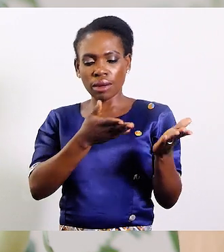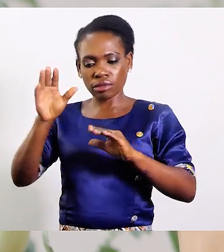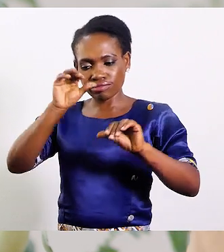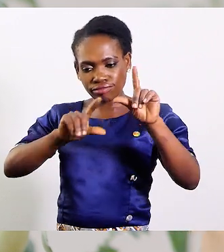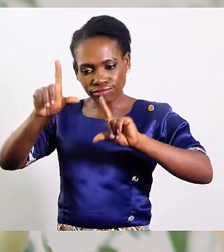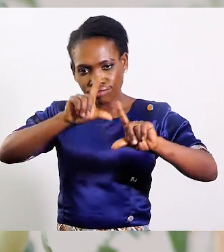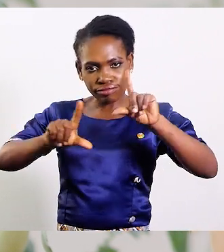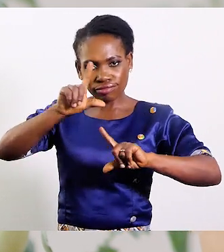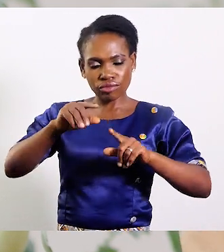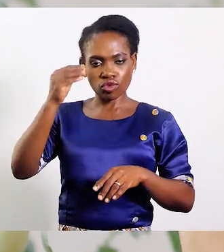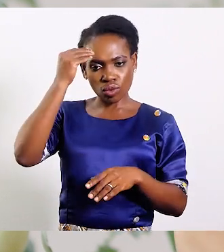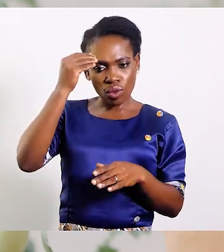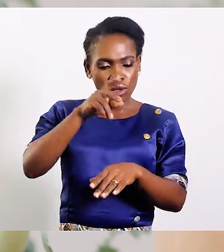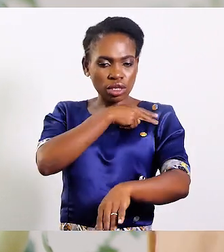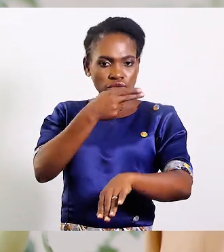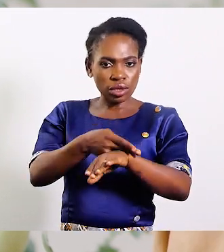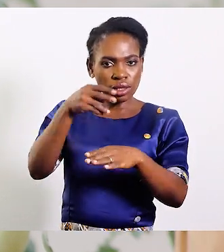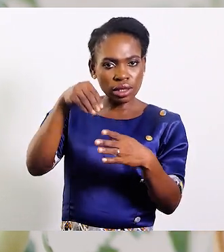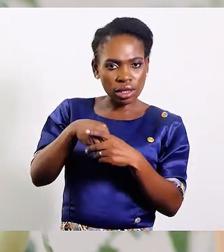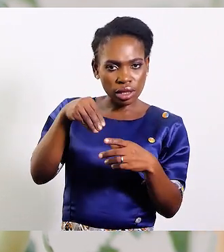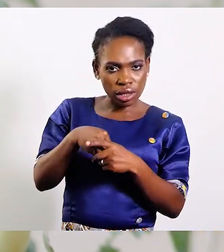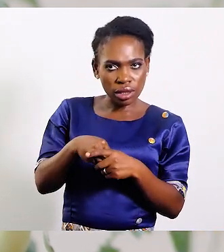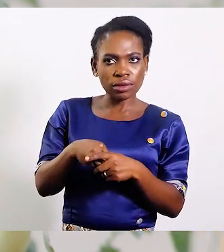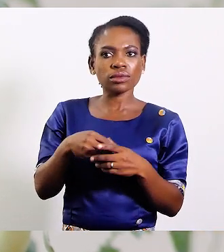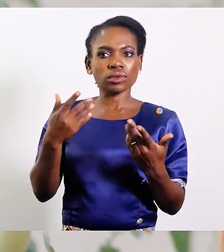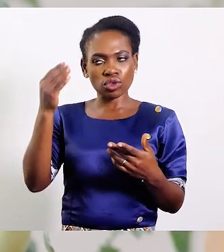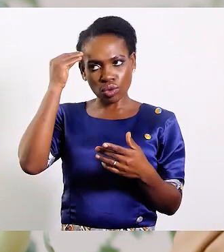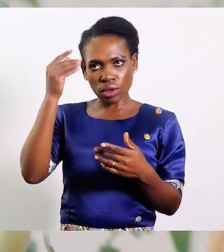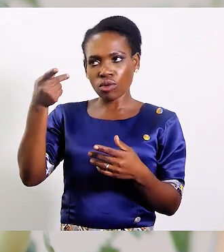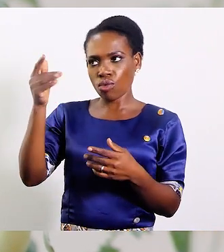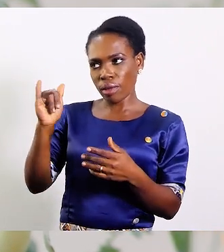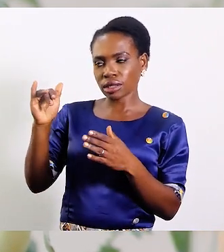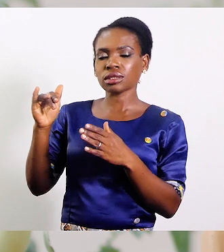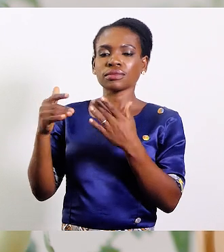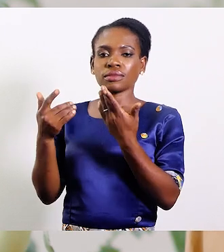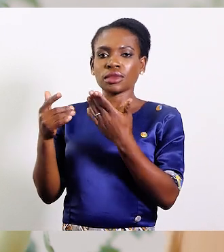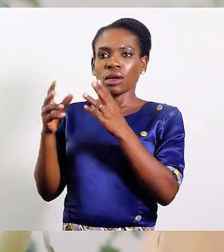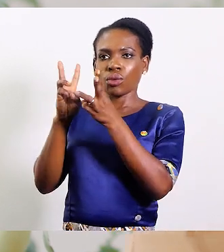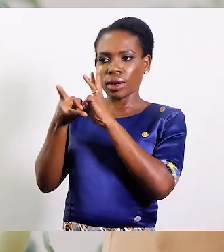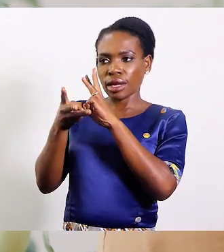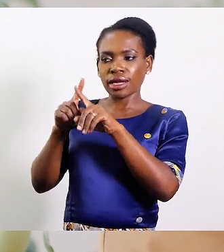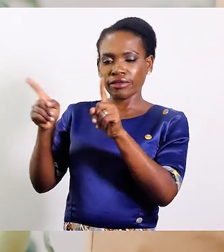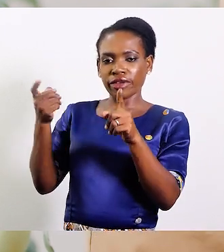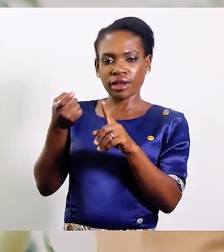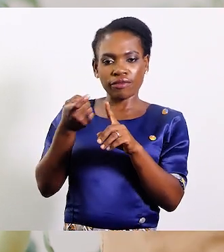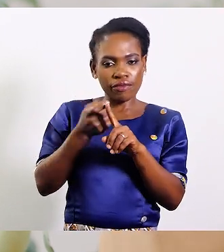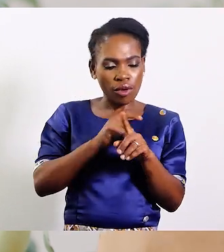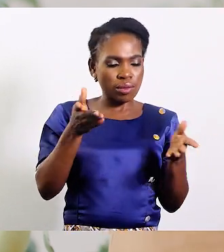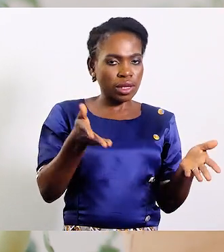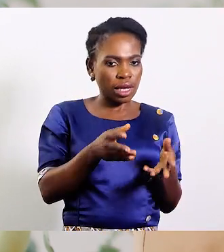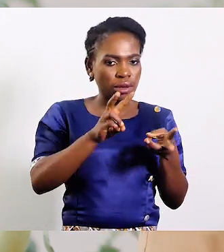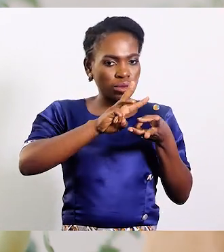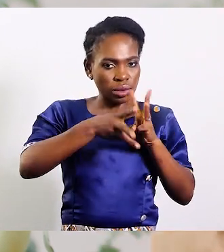lab. We know the nutrients inside. Even the climate in Kumasi is different from Accra. Yes. So at what temperature, what we have to give,